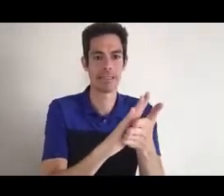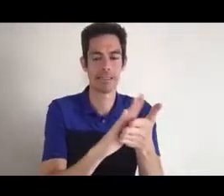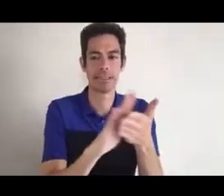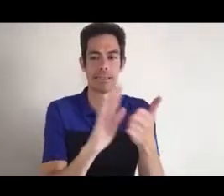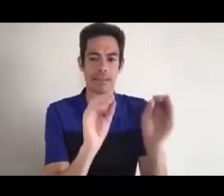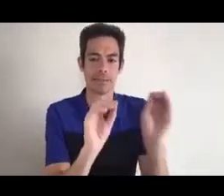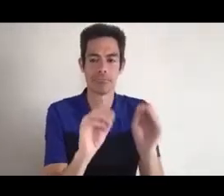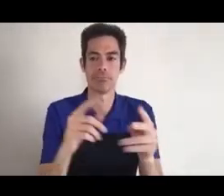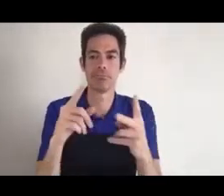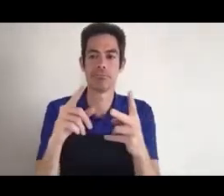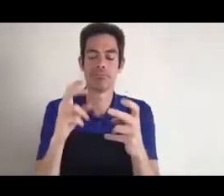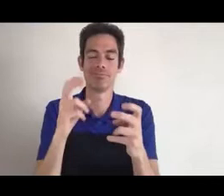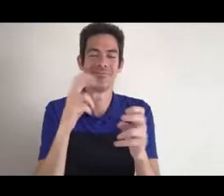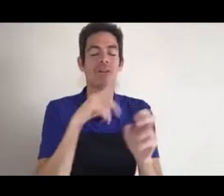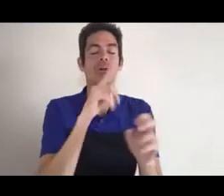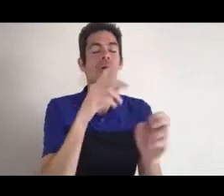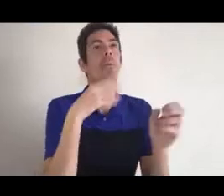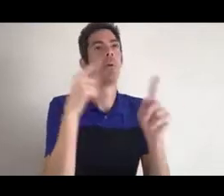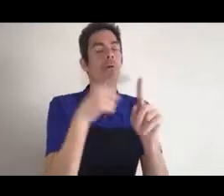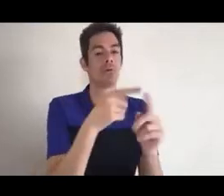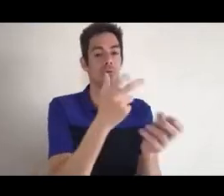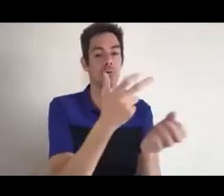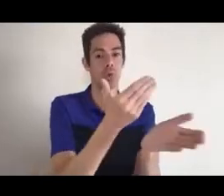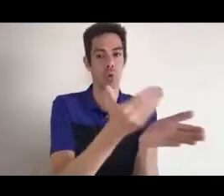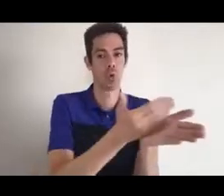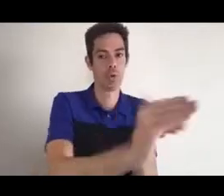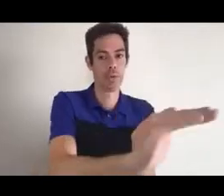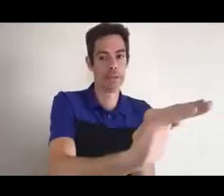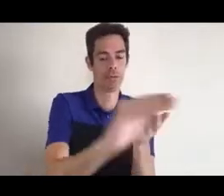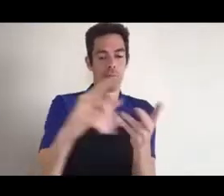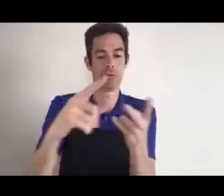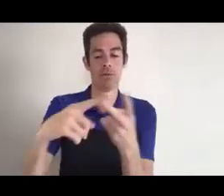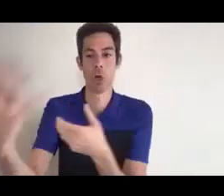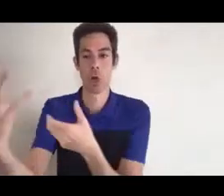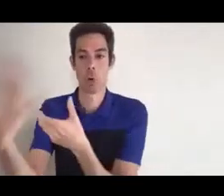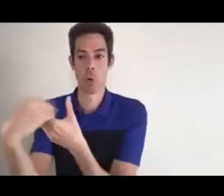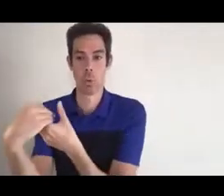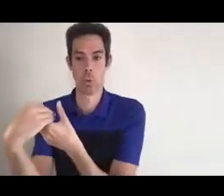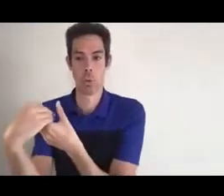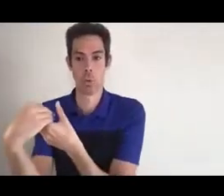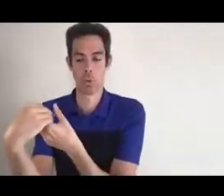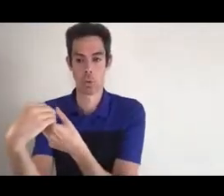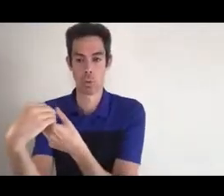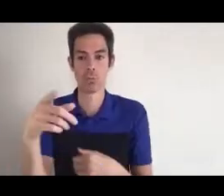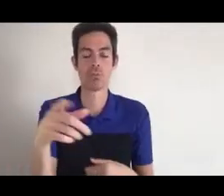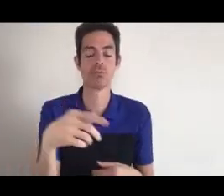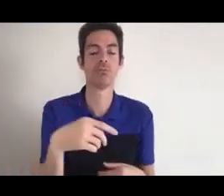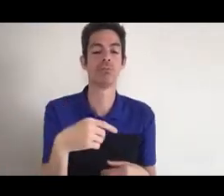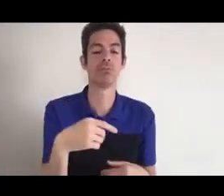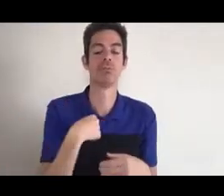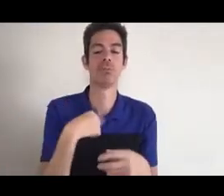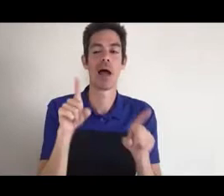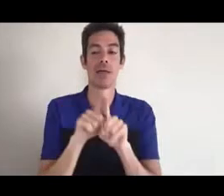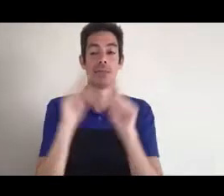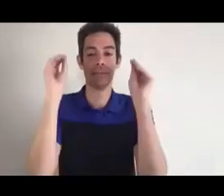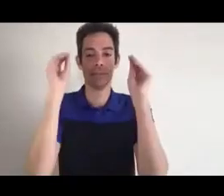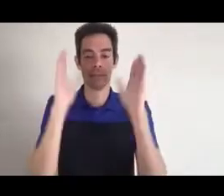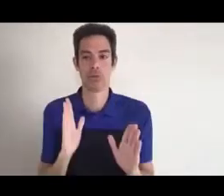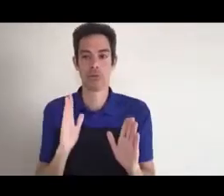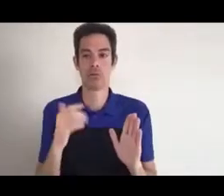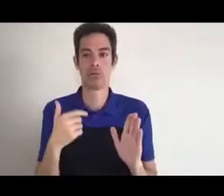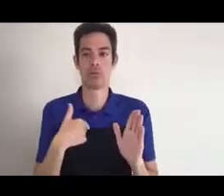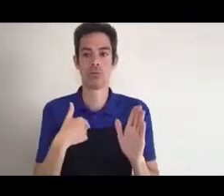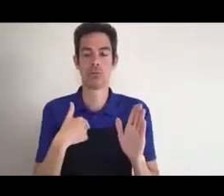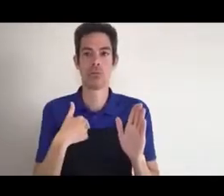One is the sort of clean, well, let's see, it's sort of one that's more restrictive and one that's